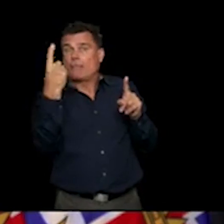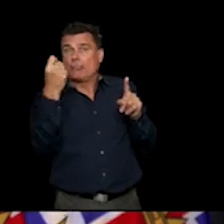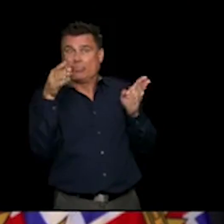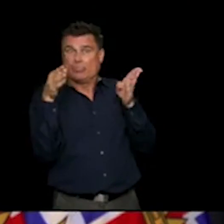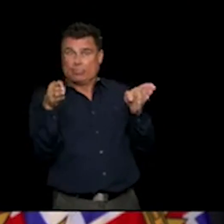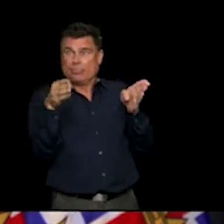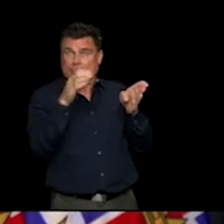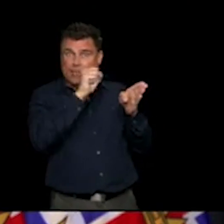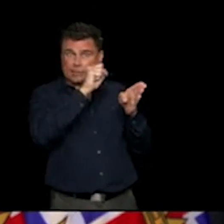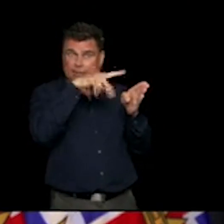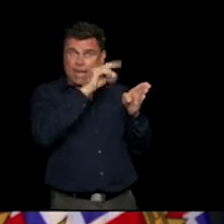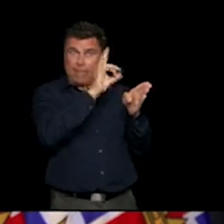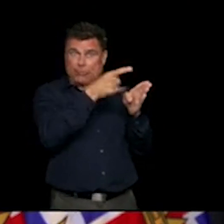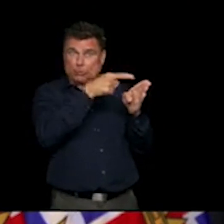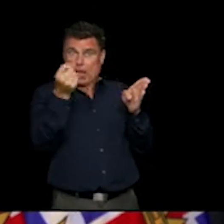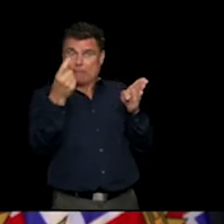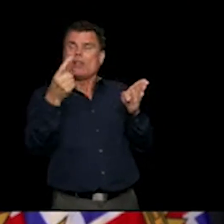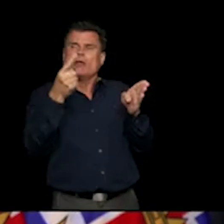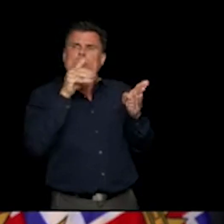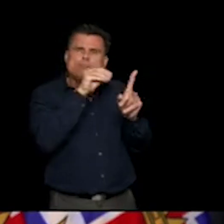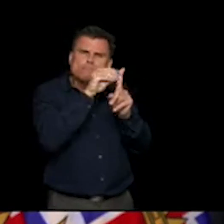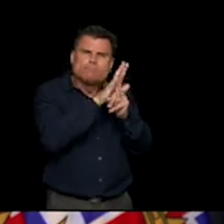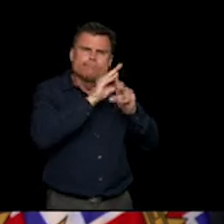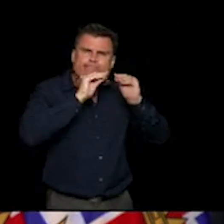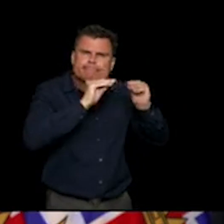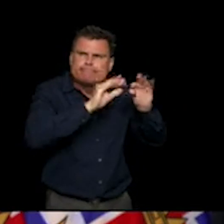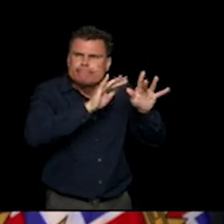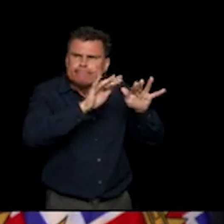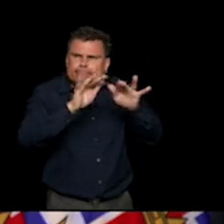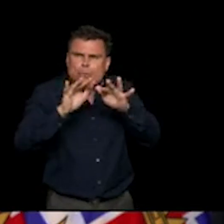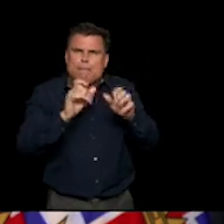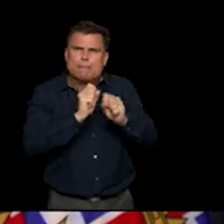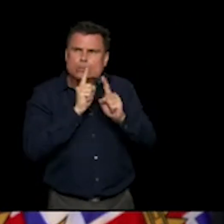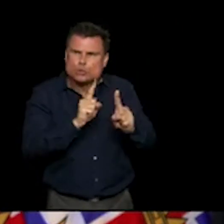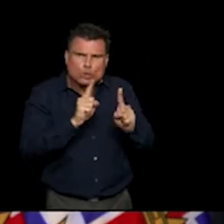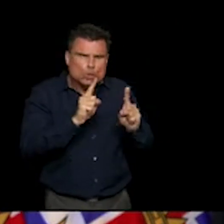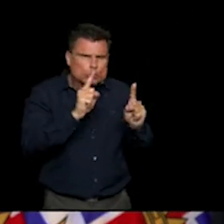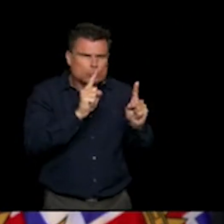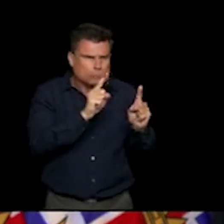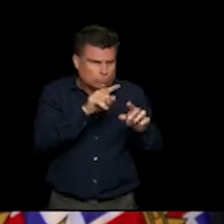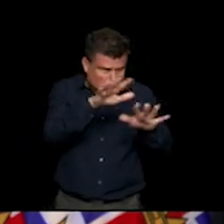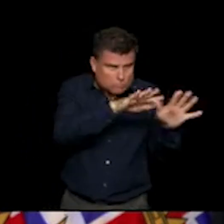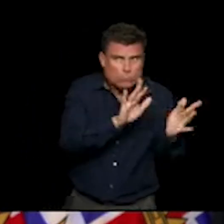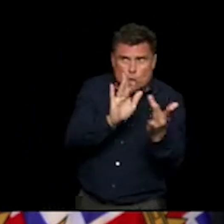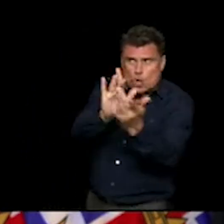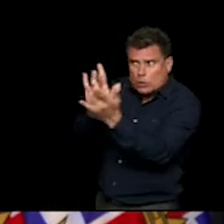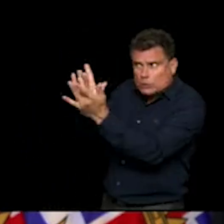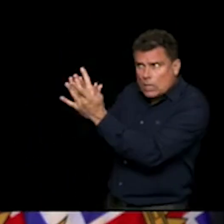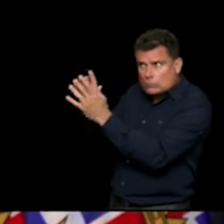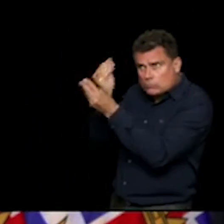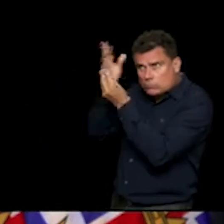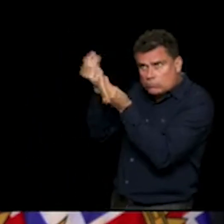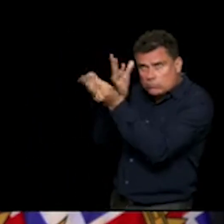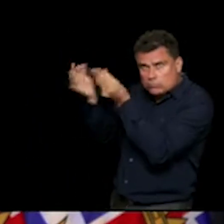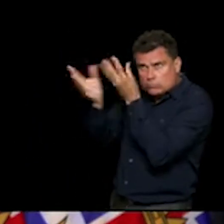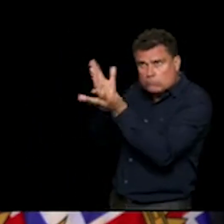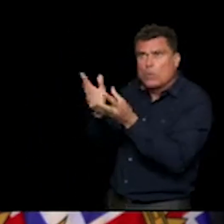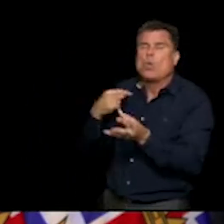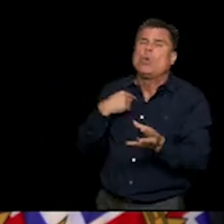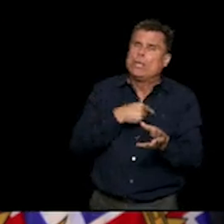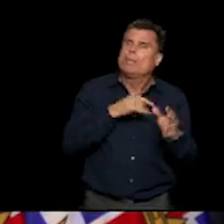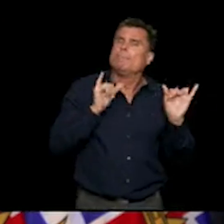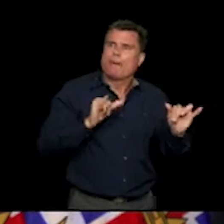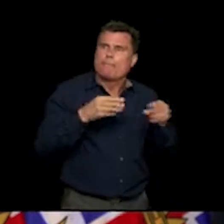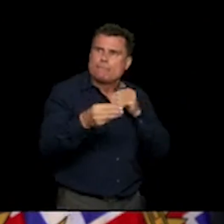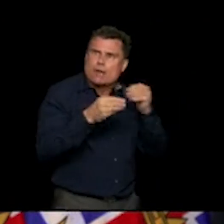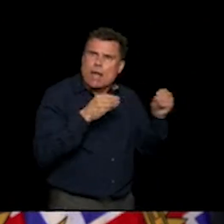families to make them aware of those opportunities, to stay in touch with them as they make their decisions. We are going to remain